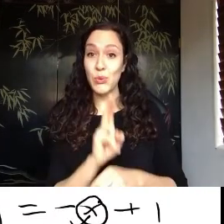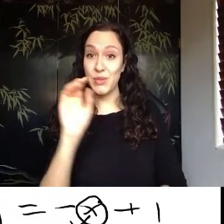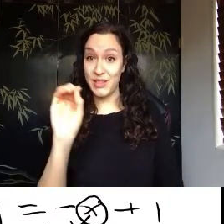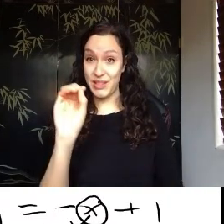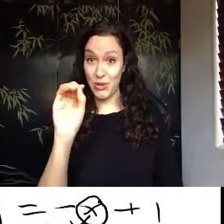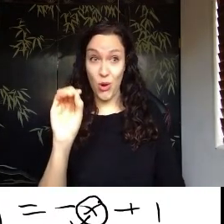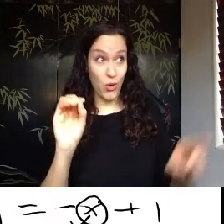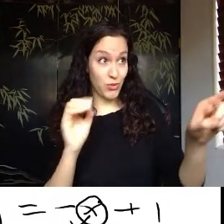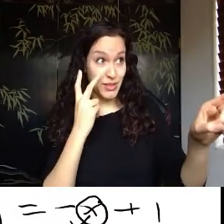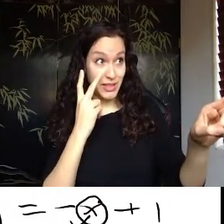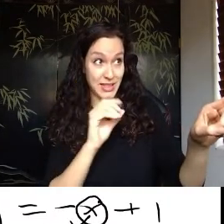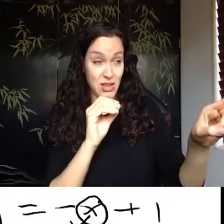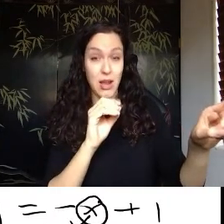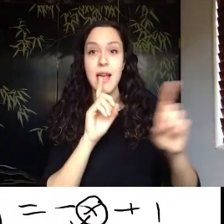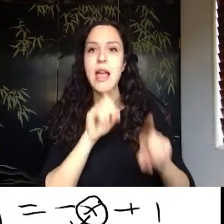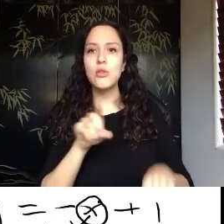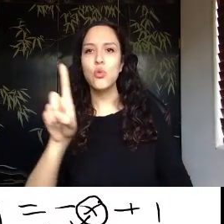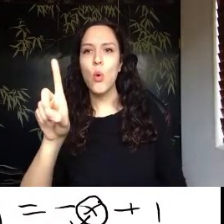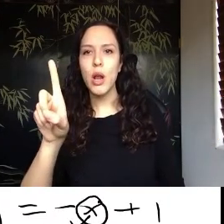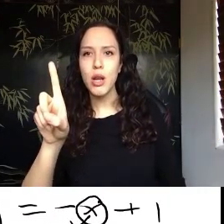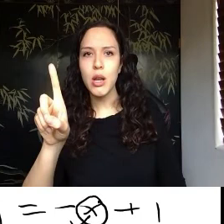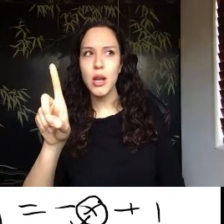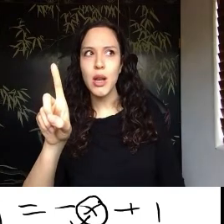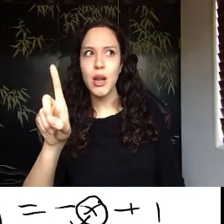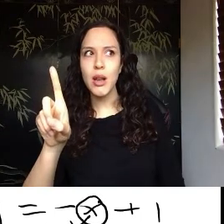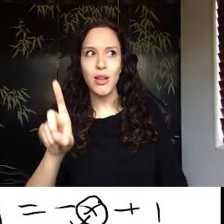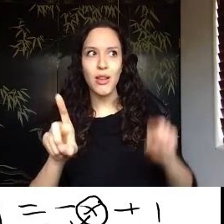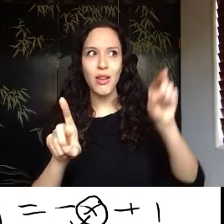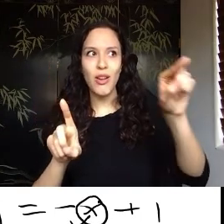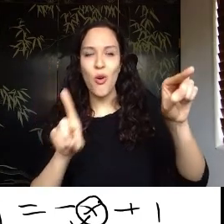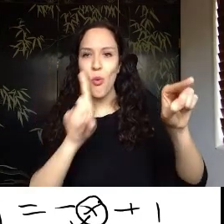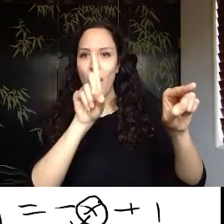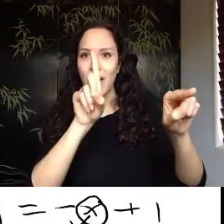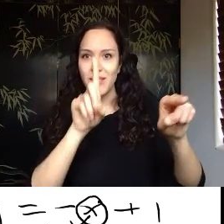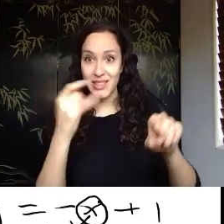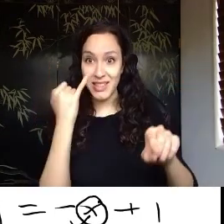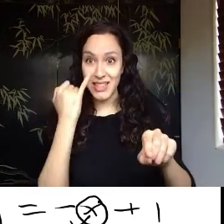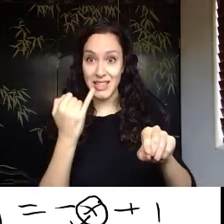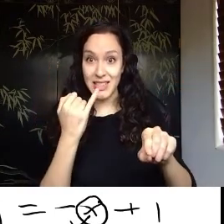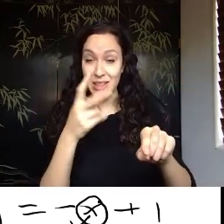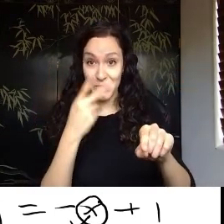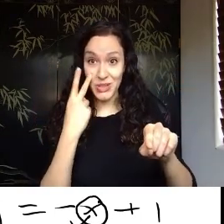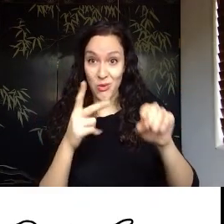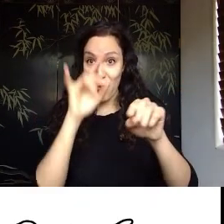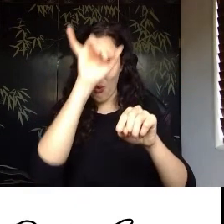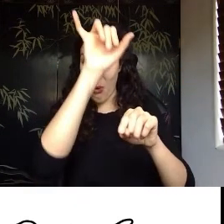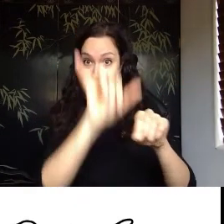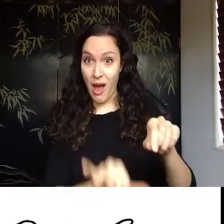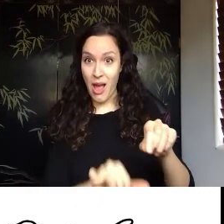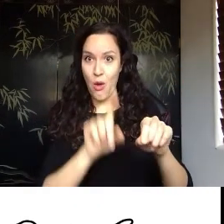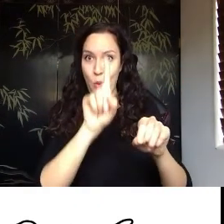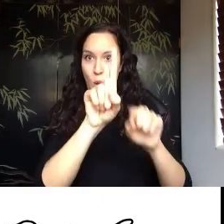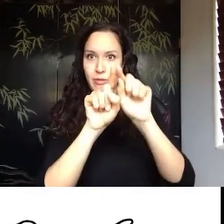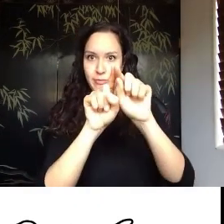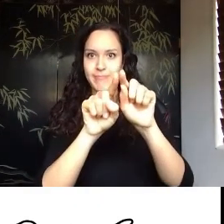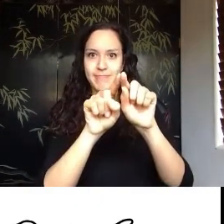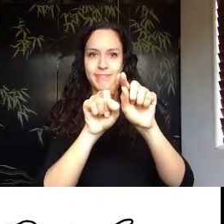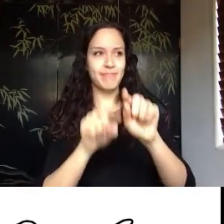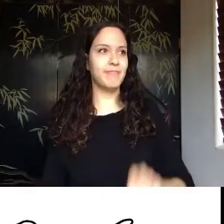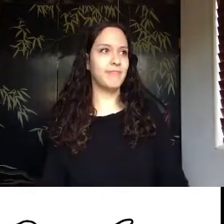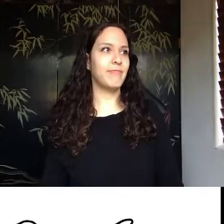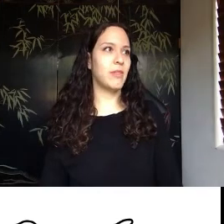you did or didn't, look, 0, I plugged in 0, the answer is 1. 1. Let's look at another one. I plugged in